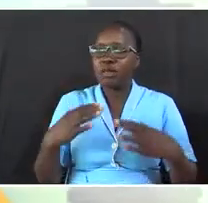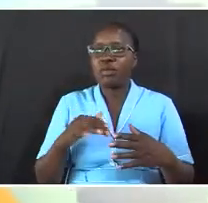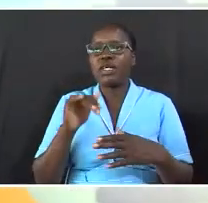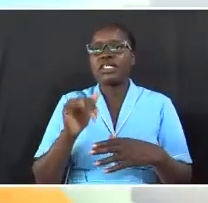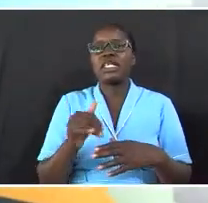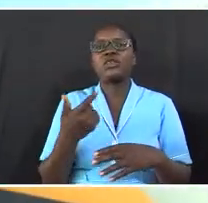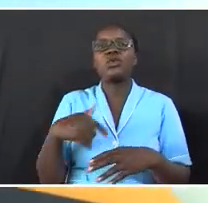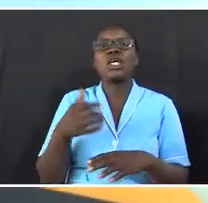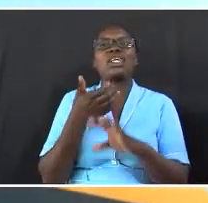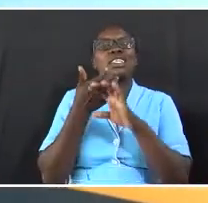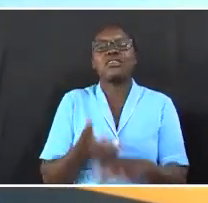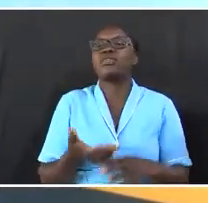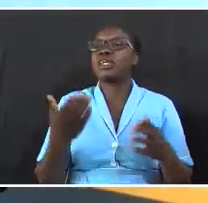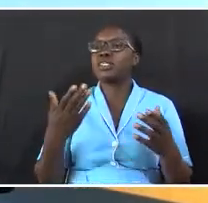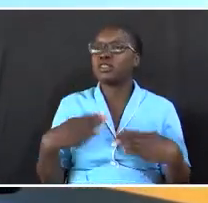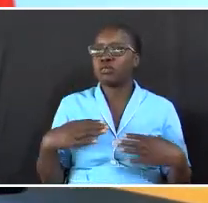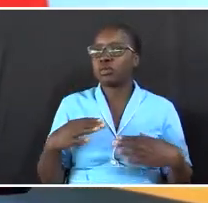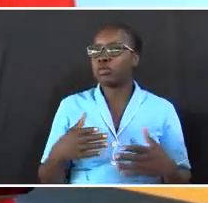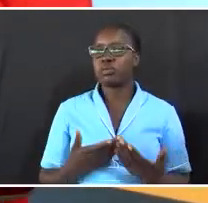we are the difficult people.